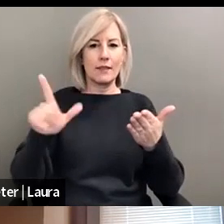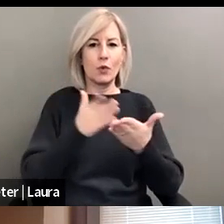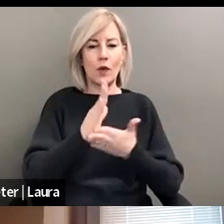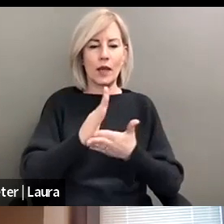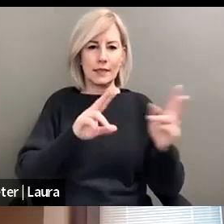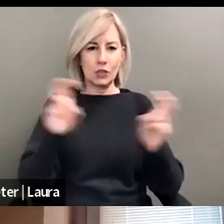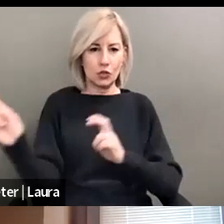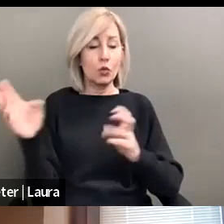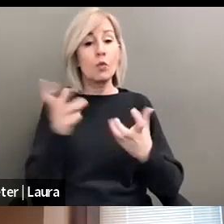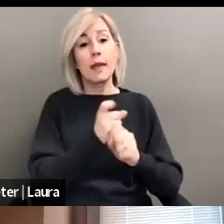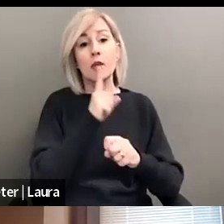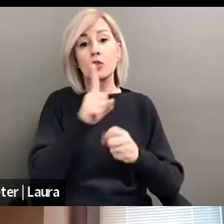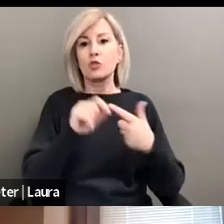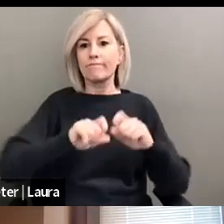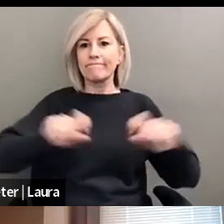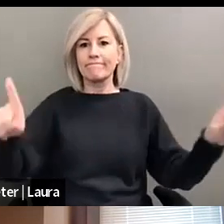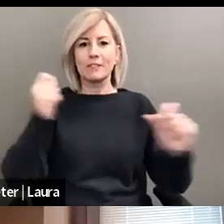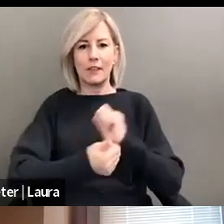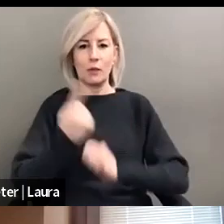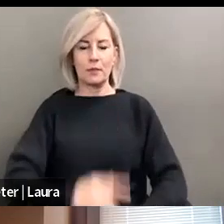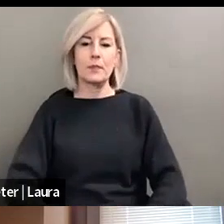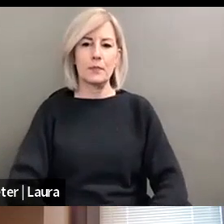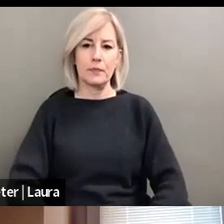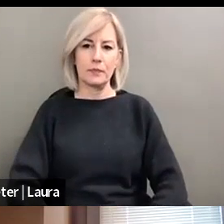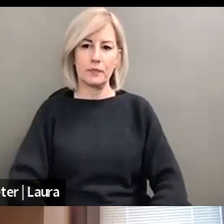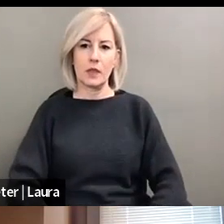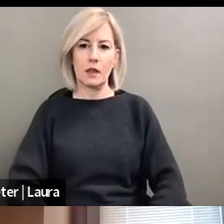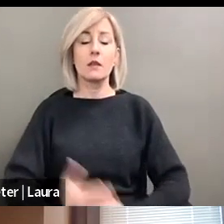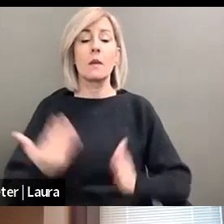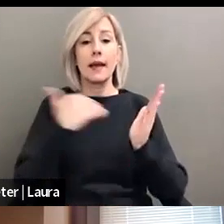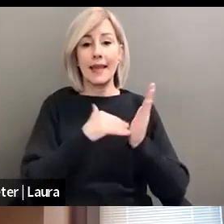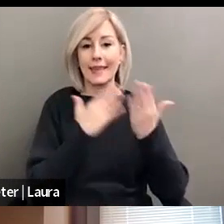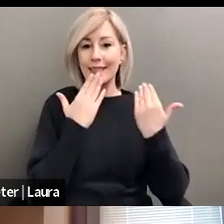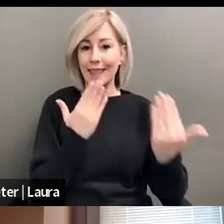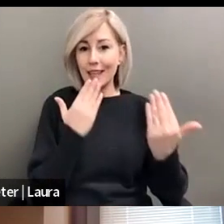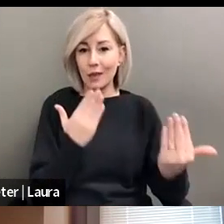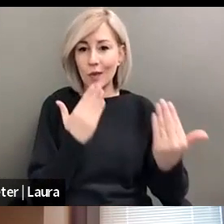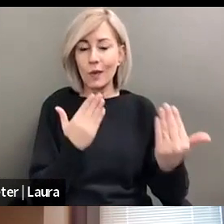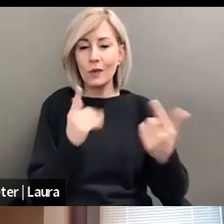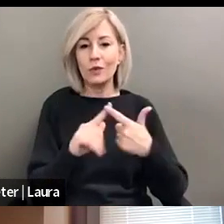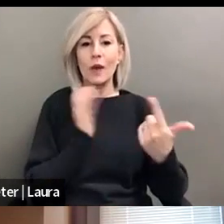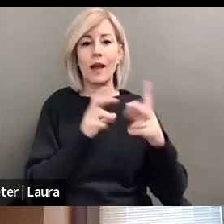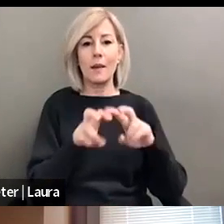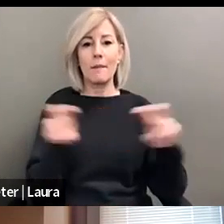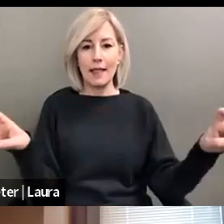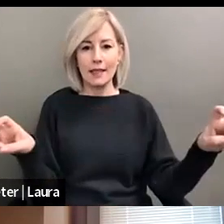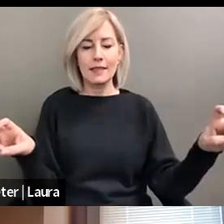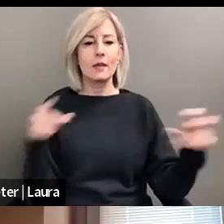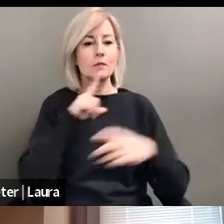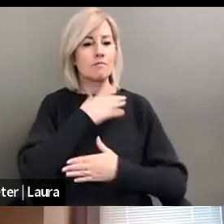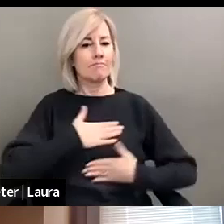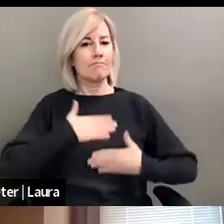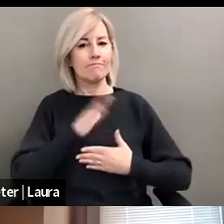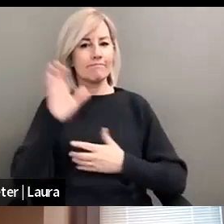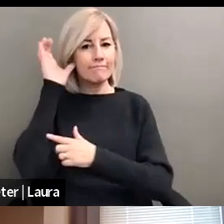And so we want to make sure to get that out to everybody. So again, thank you to our panelists. It was a pleasure listening